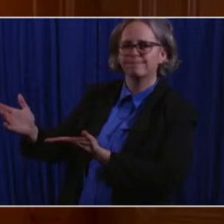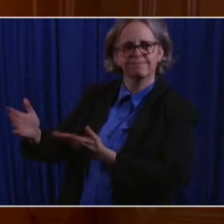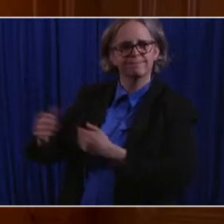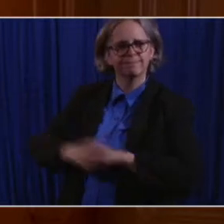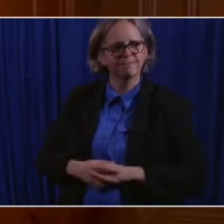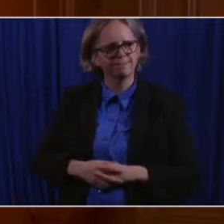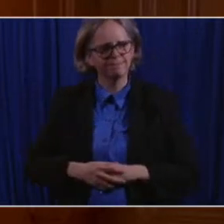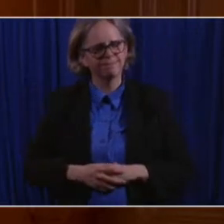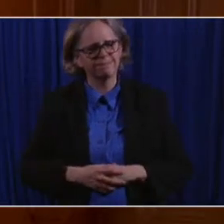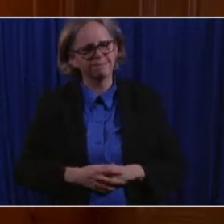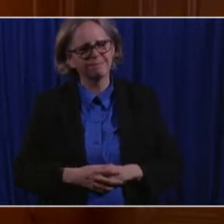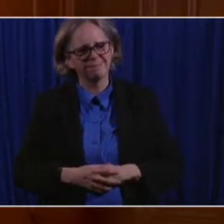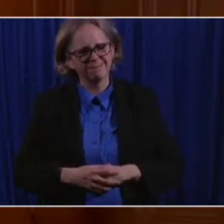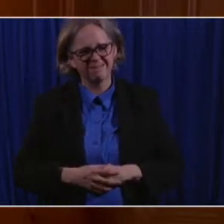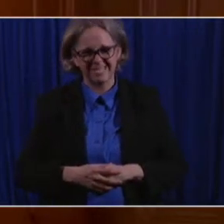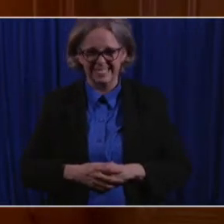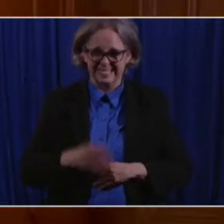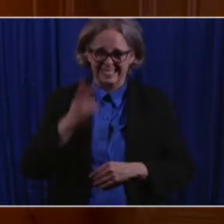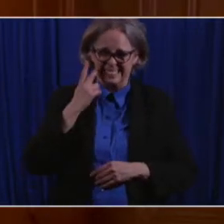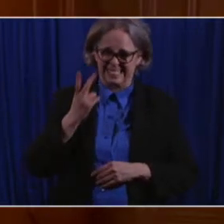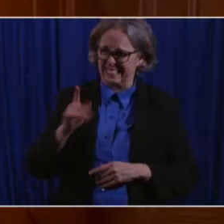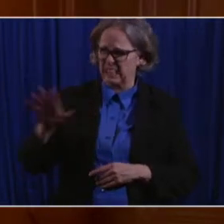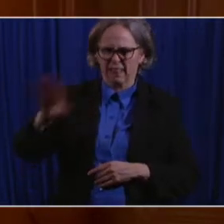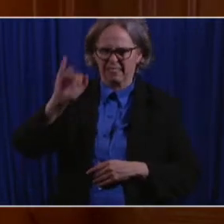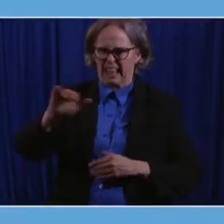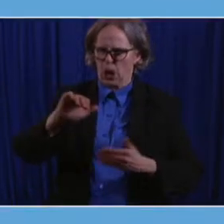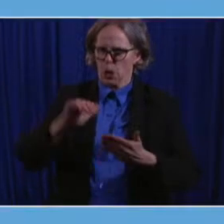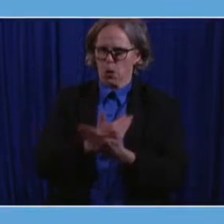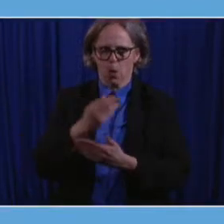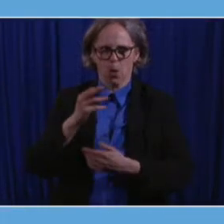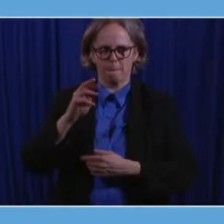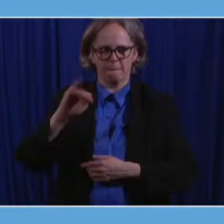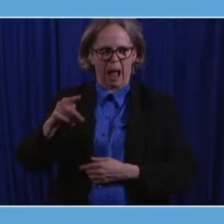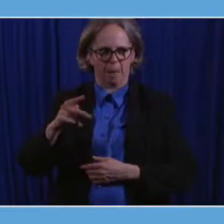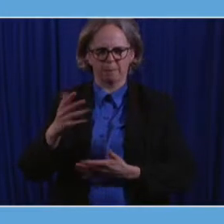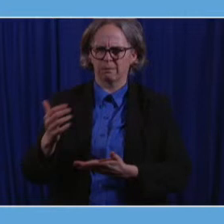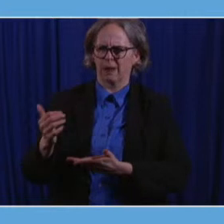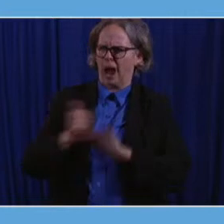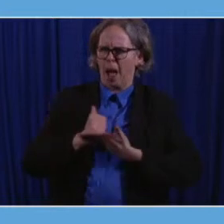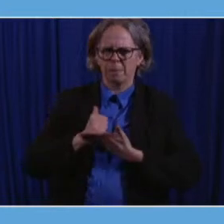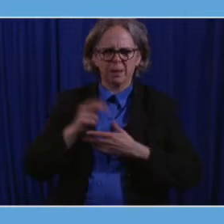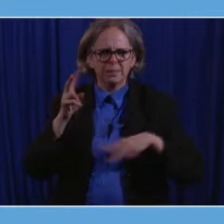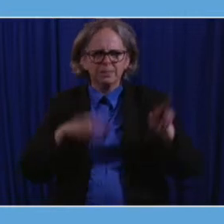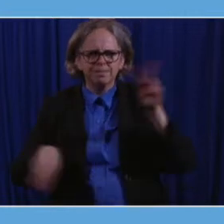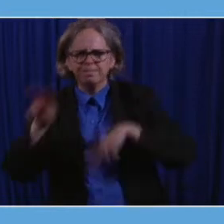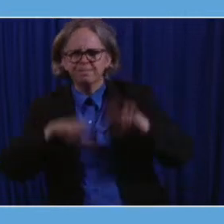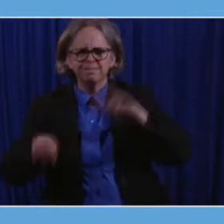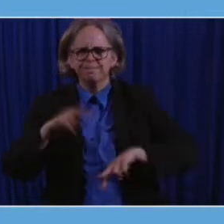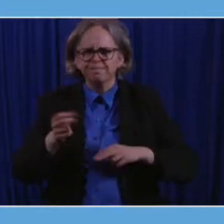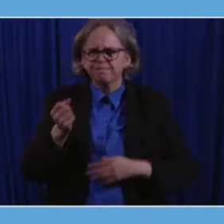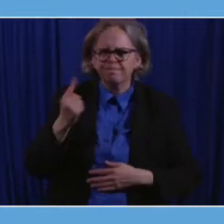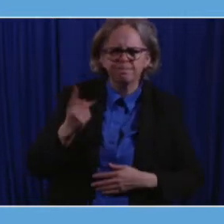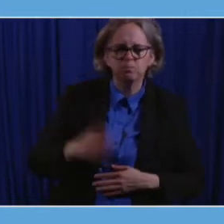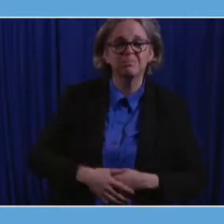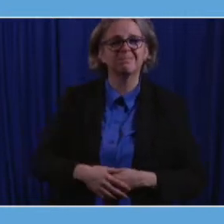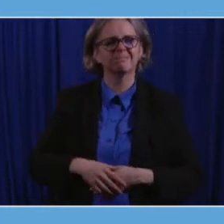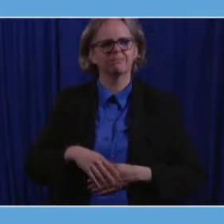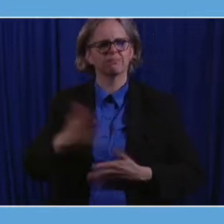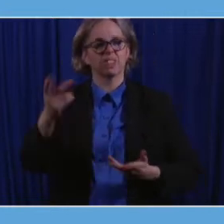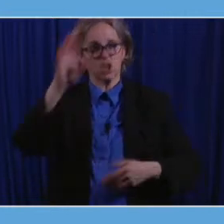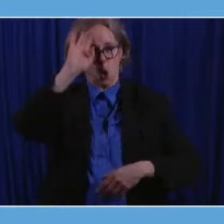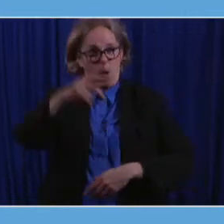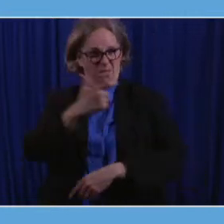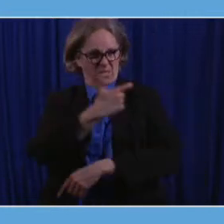So this is just out in the last half an hour. These are the number of vaccinations, first doses. As